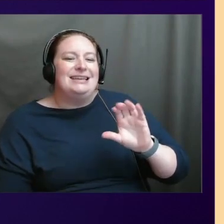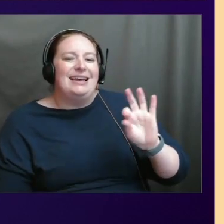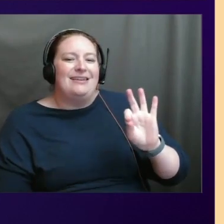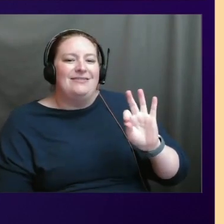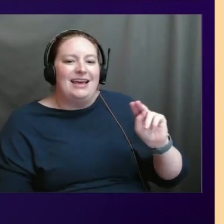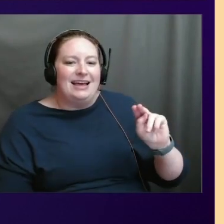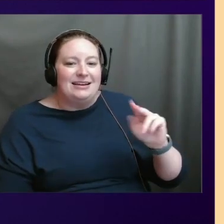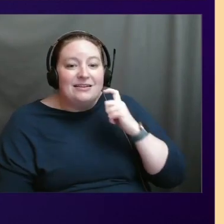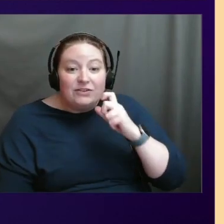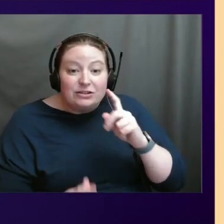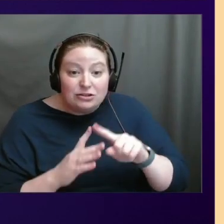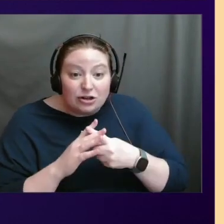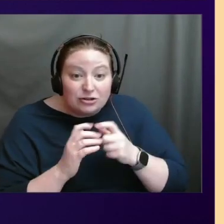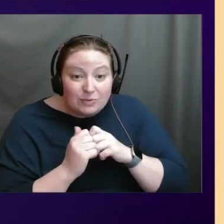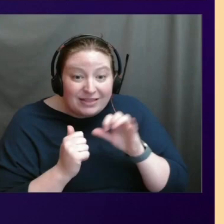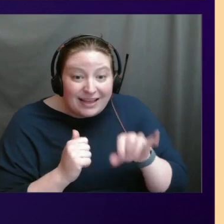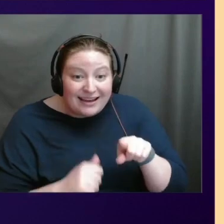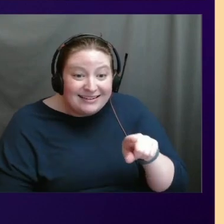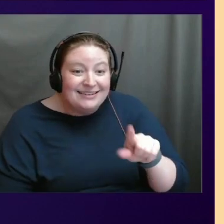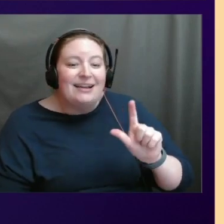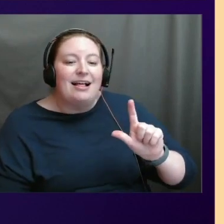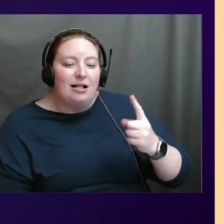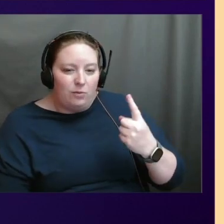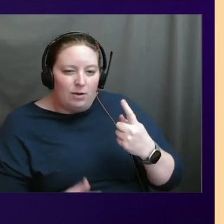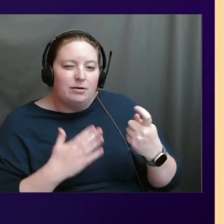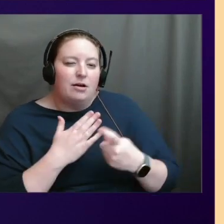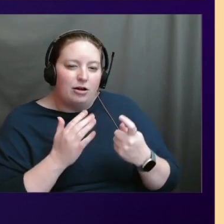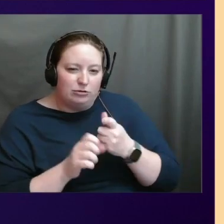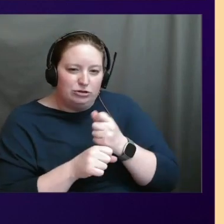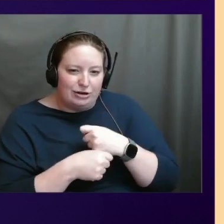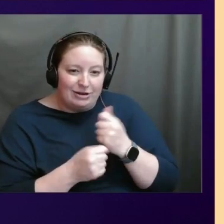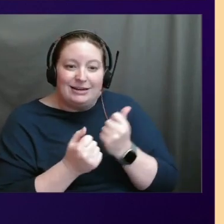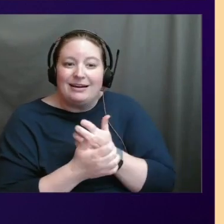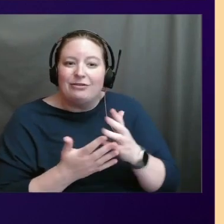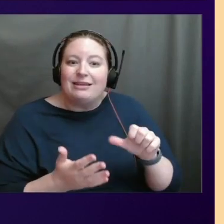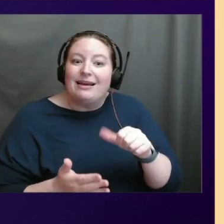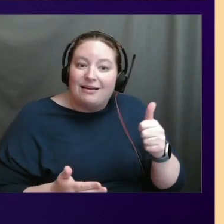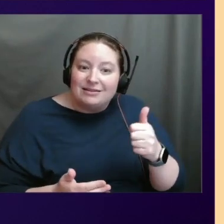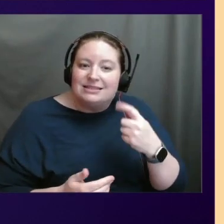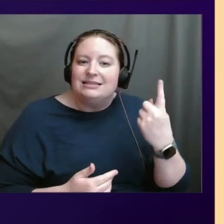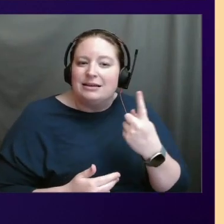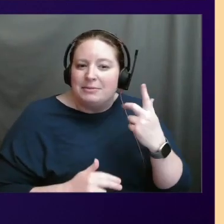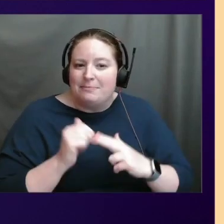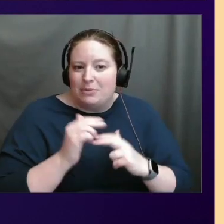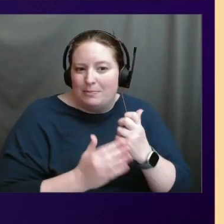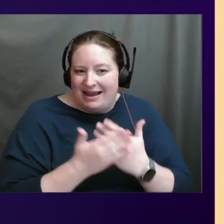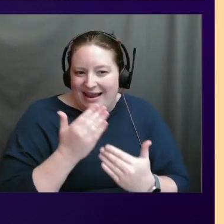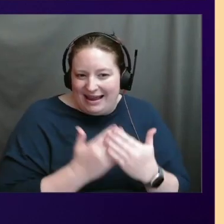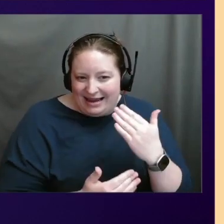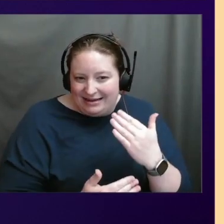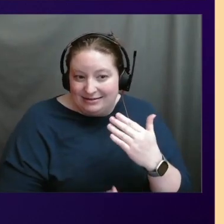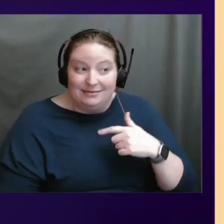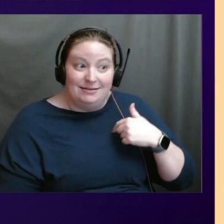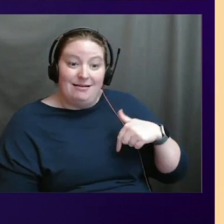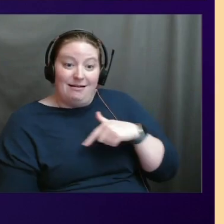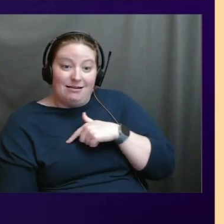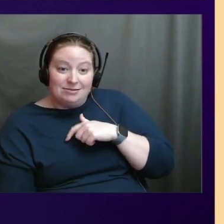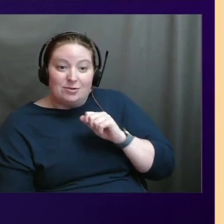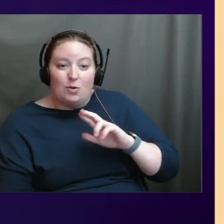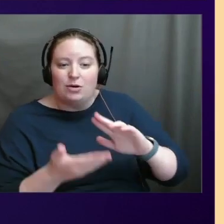starts with that, L1, auto-generated. Everything else, somebody has built by hand, either us or one of our community